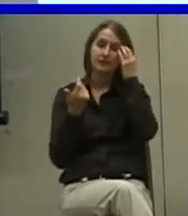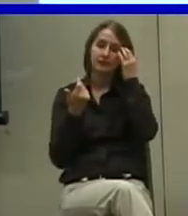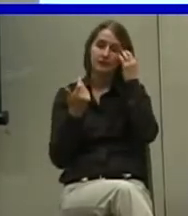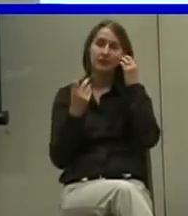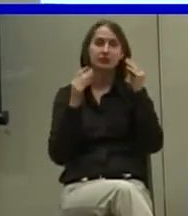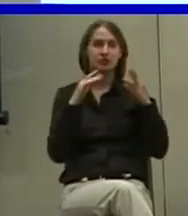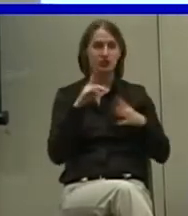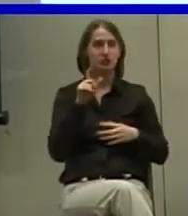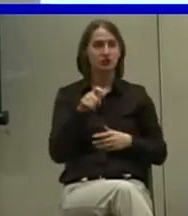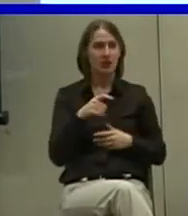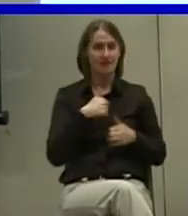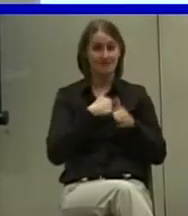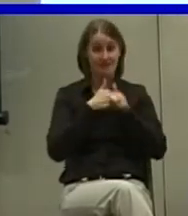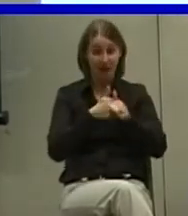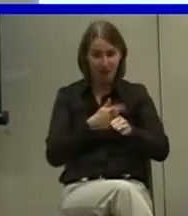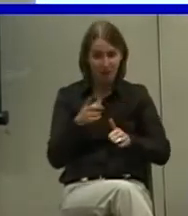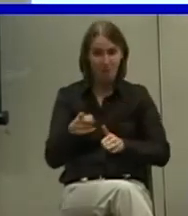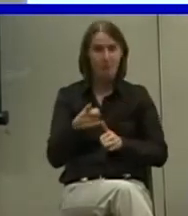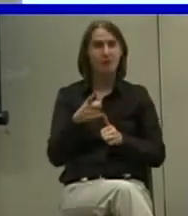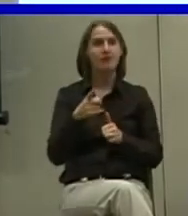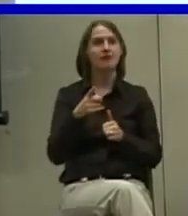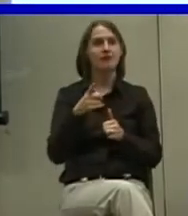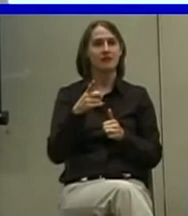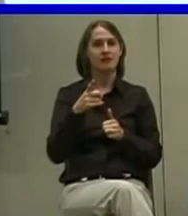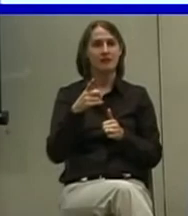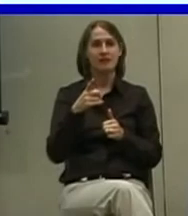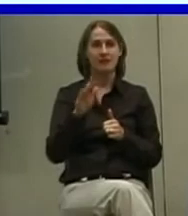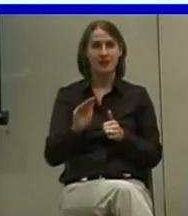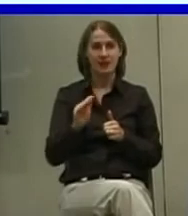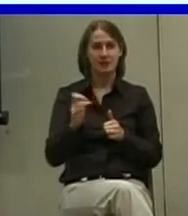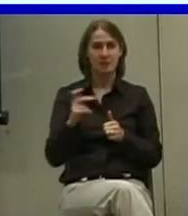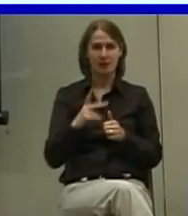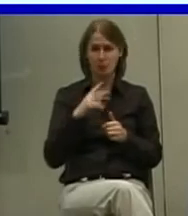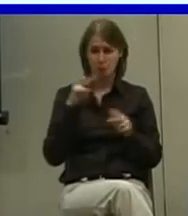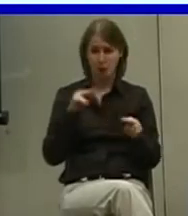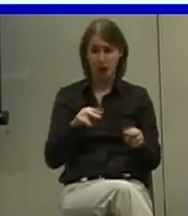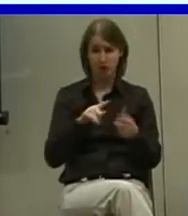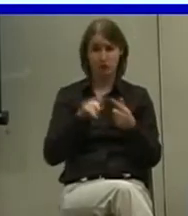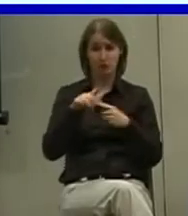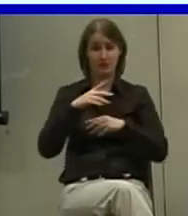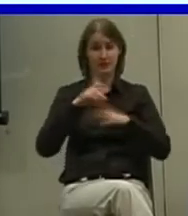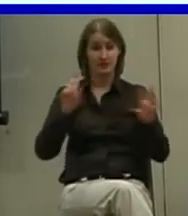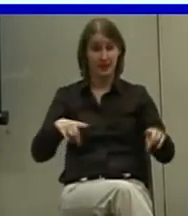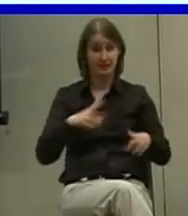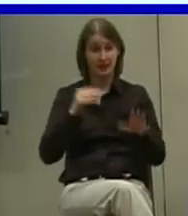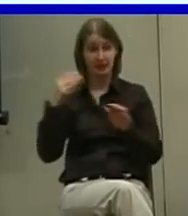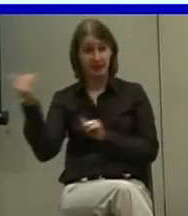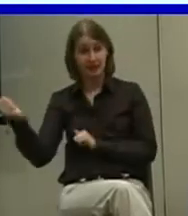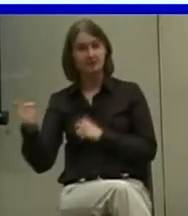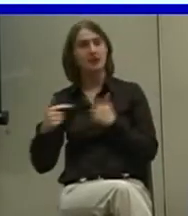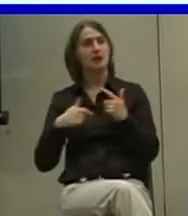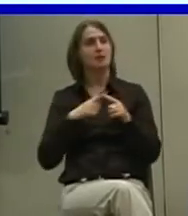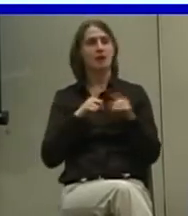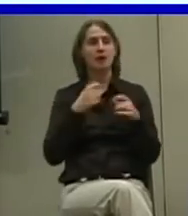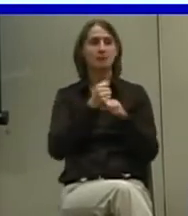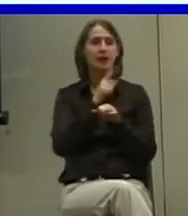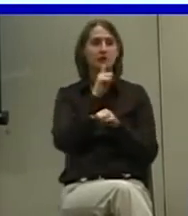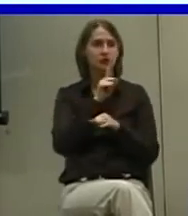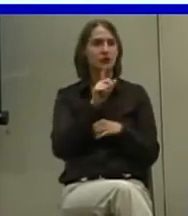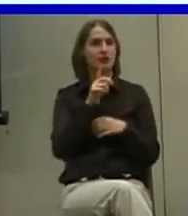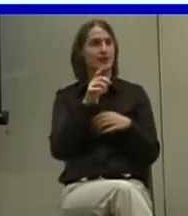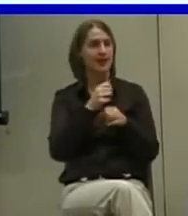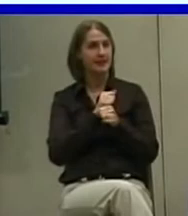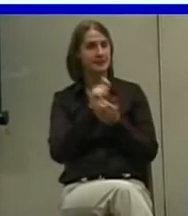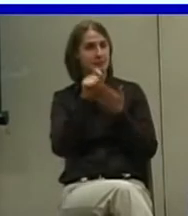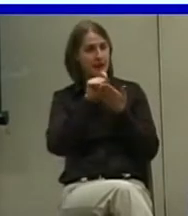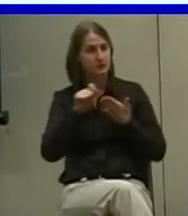have followed this kid all the way back. Teacher kind of watches him go to the desk and then leaves. I would go all the way to the desk and make sure that he's actually pulled out the pencil and doing the things